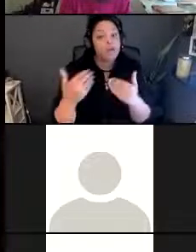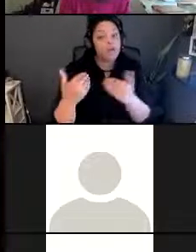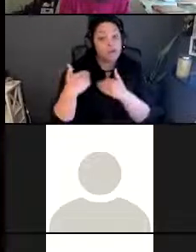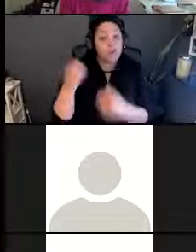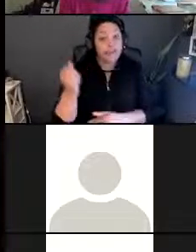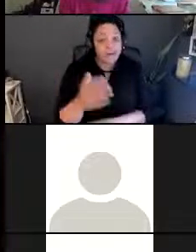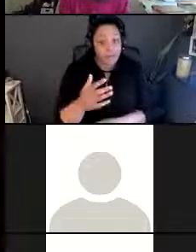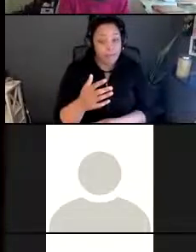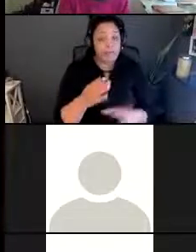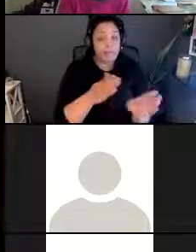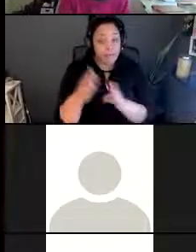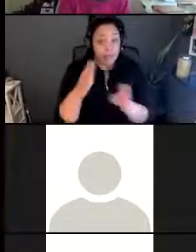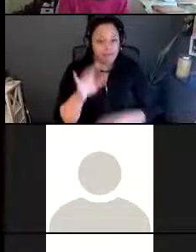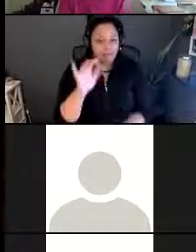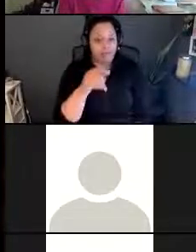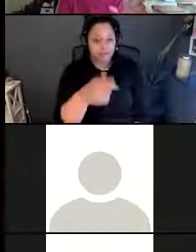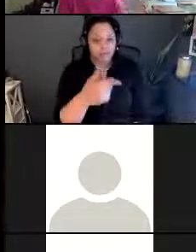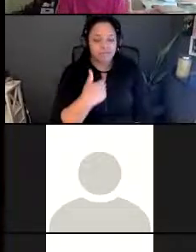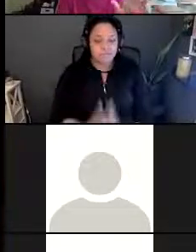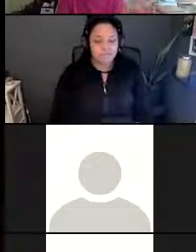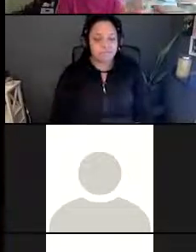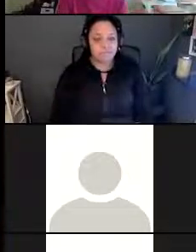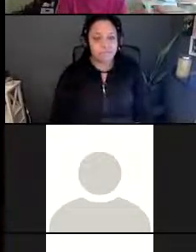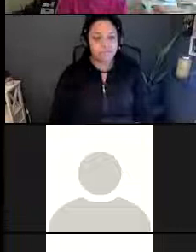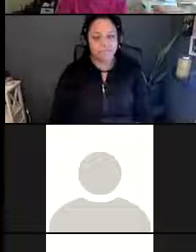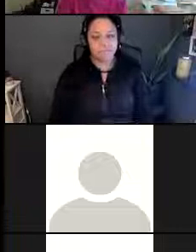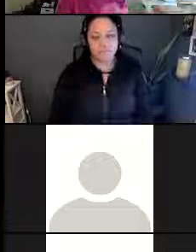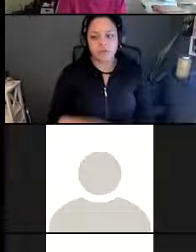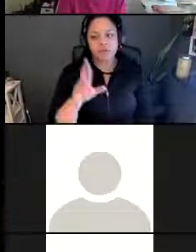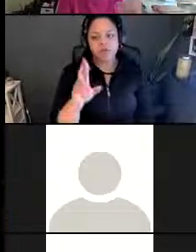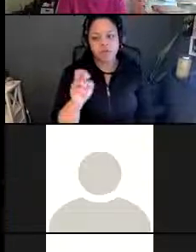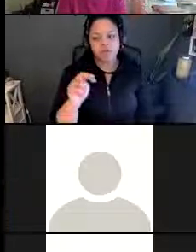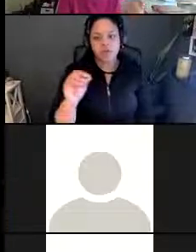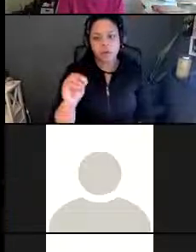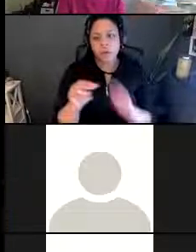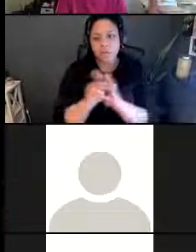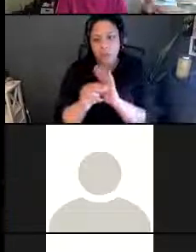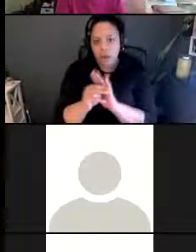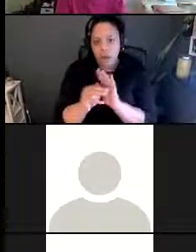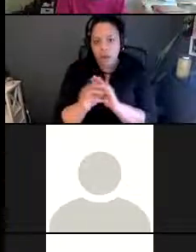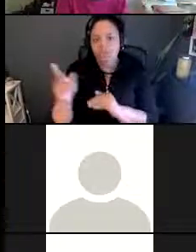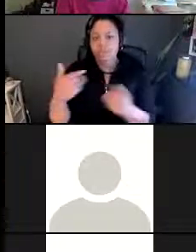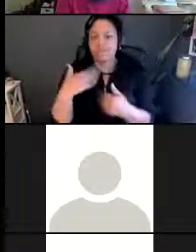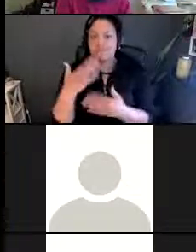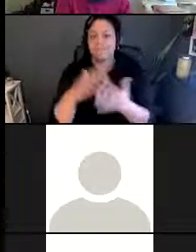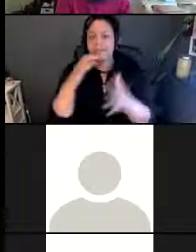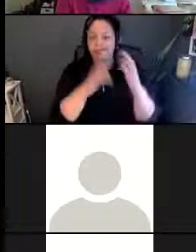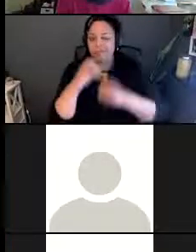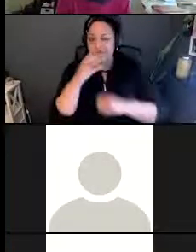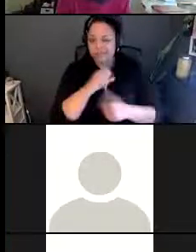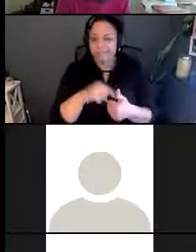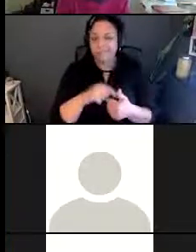into this category. The Reno model that this is based on has some assumptions. Safe levels of